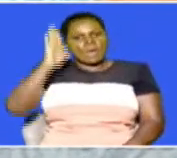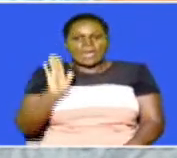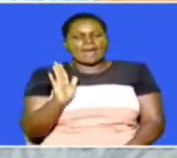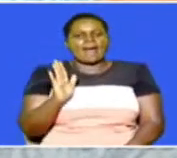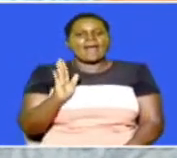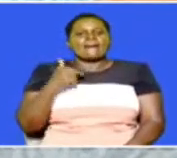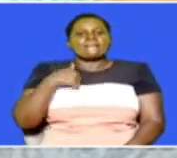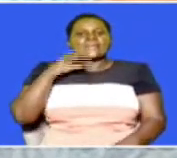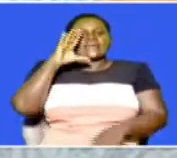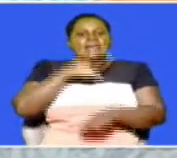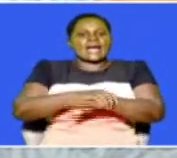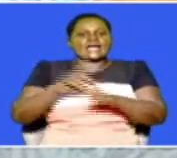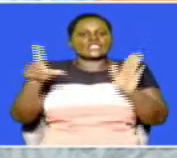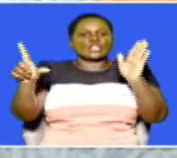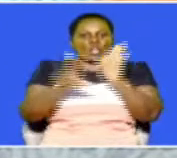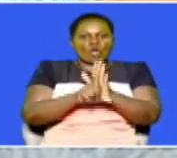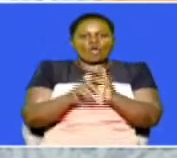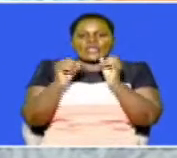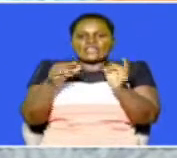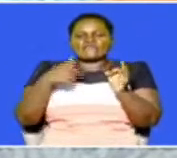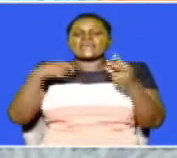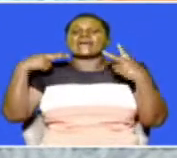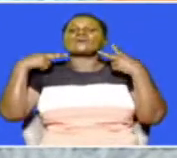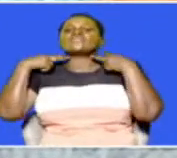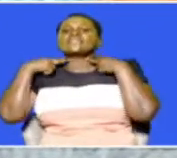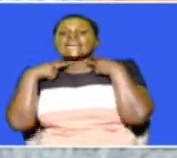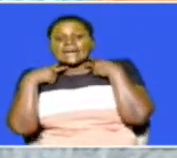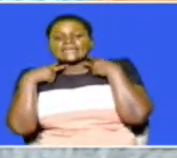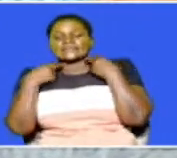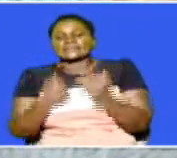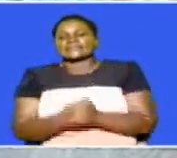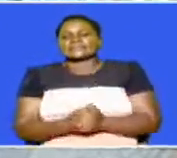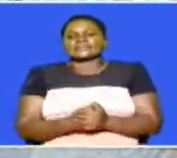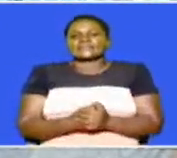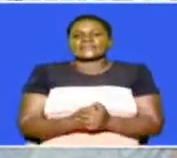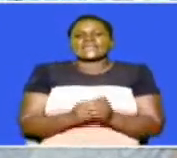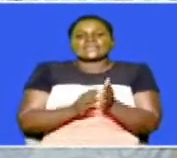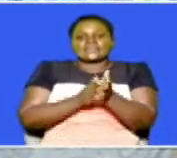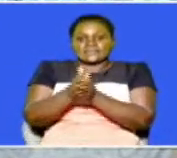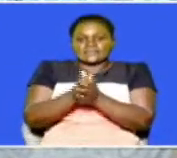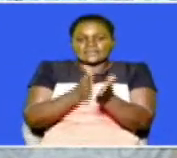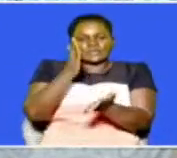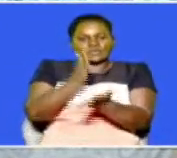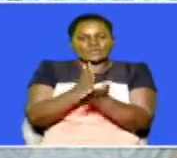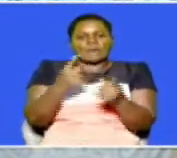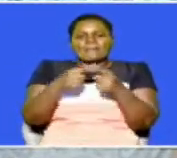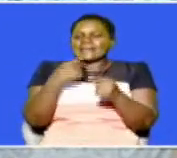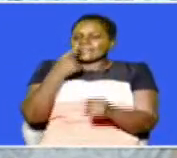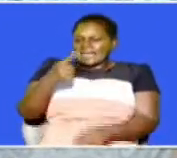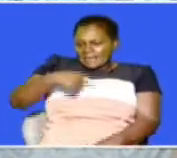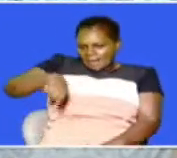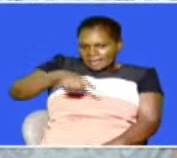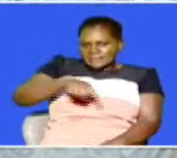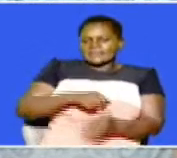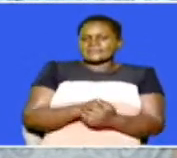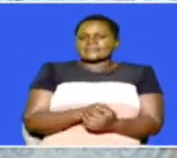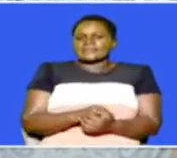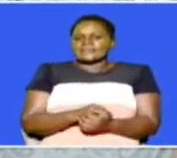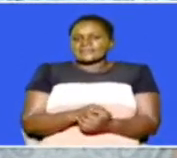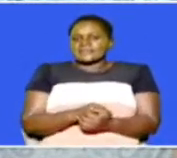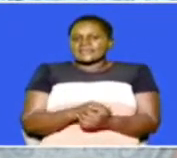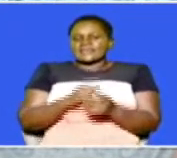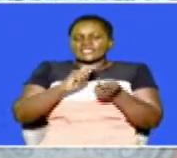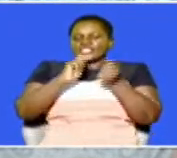I would find my law if I got stuck. Okay, very interesting. But talk to us about